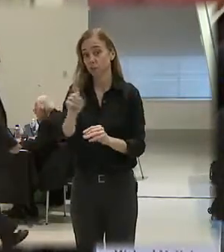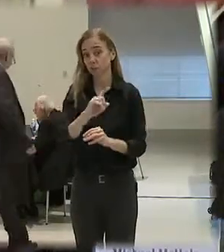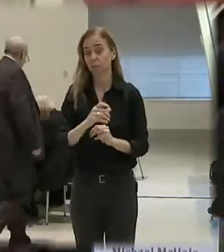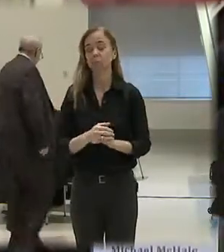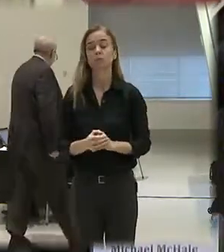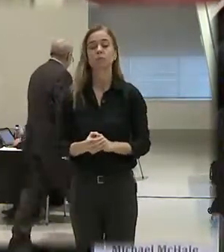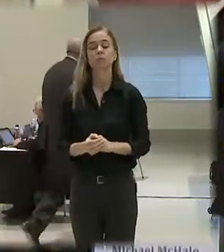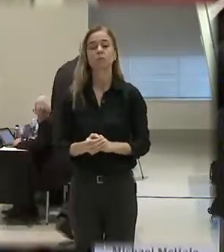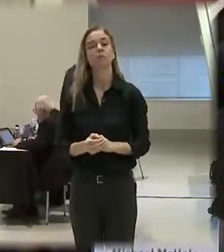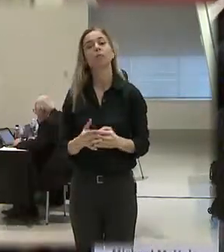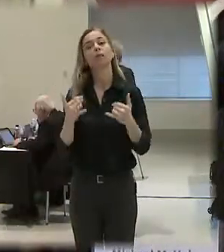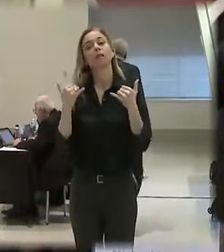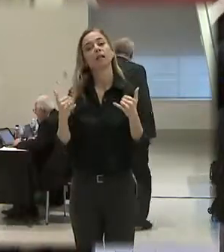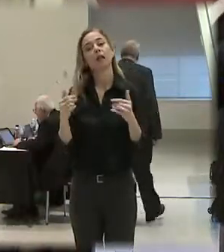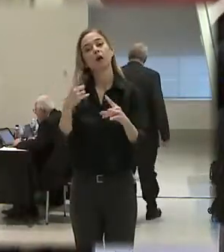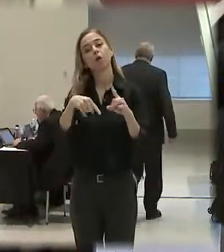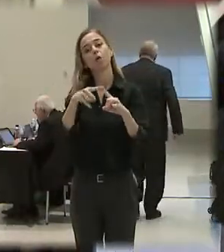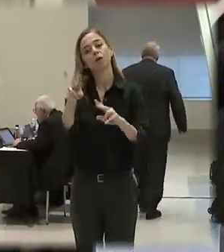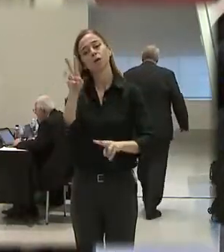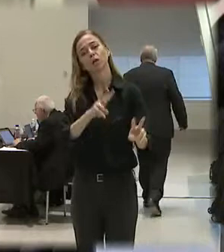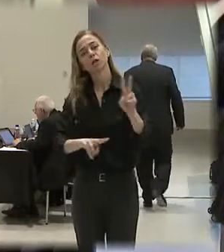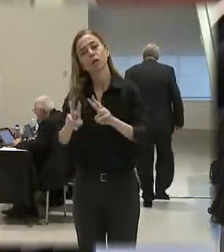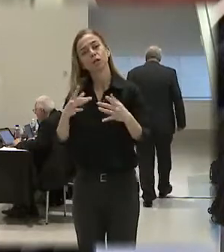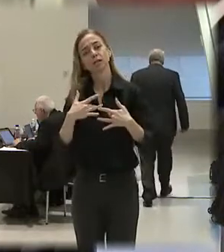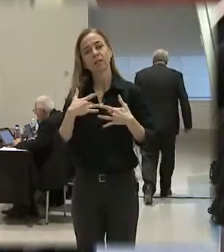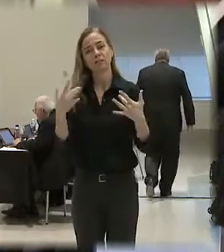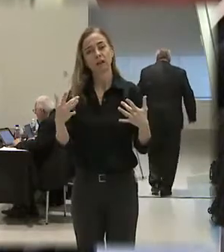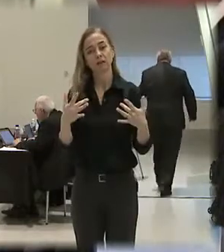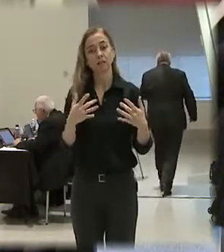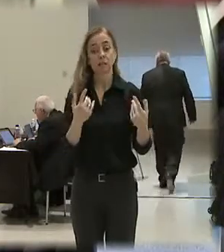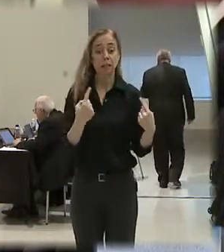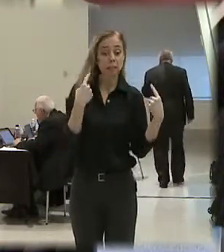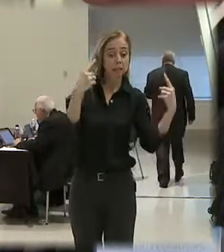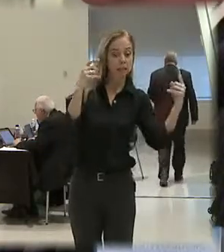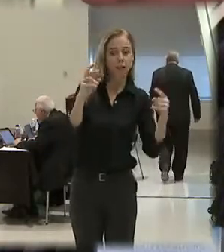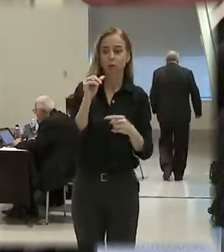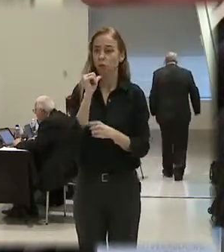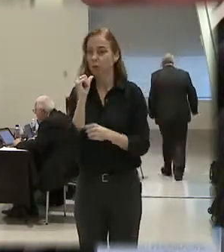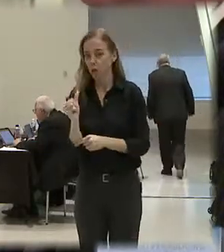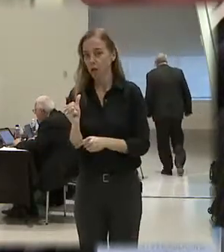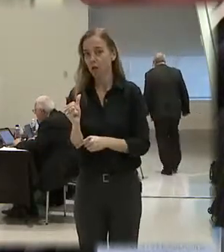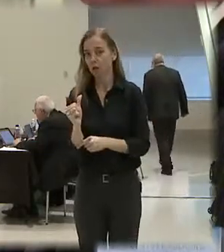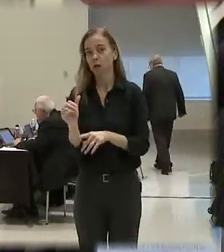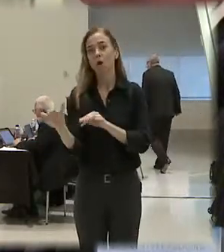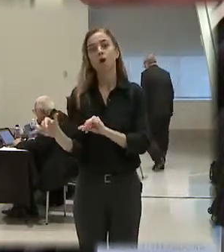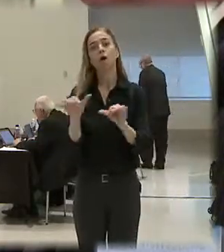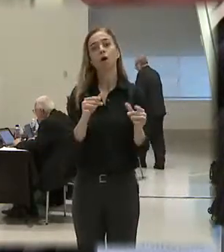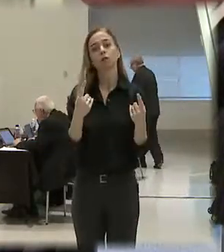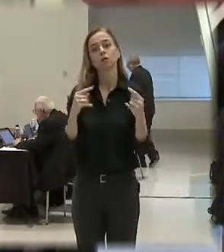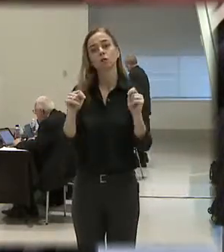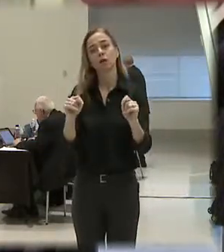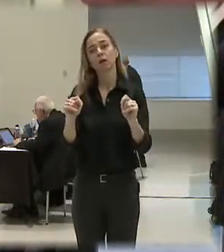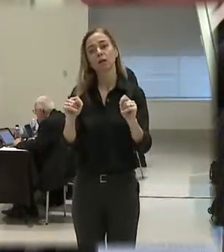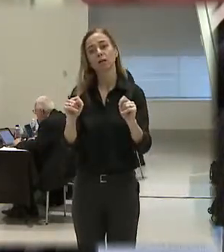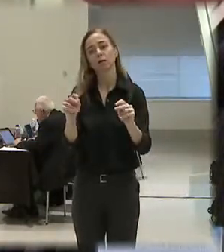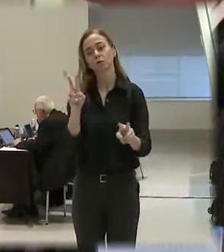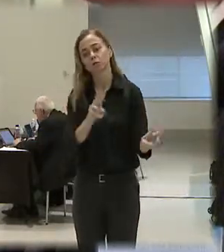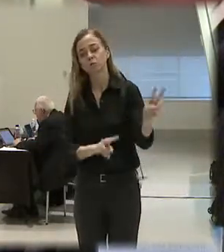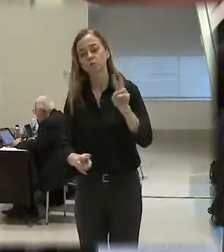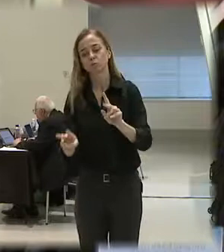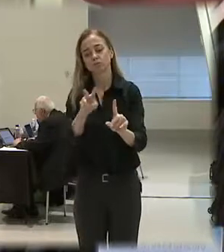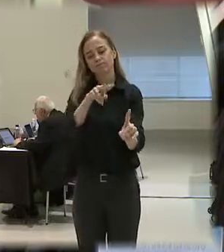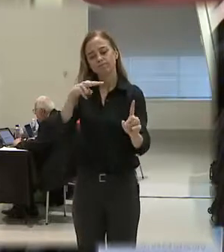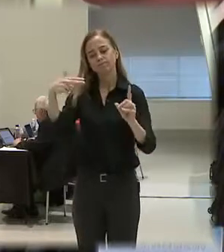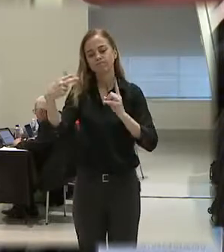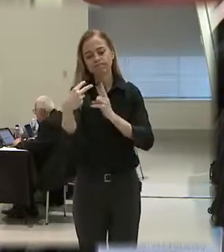Now, when we look at these events, whether they're successful or unsuccessful, we also are trying to look at all sides